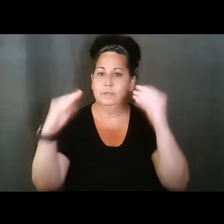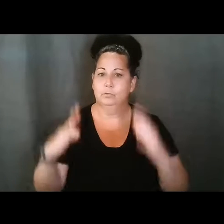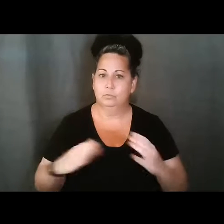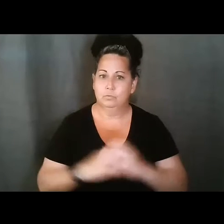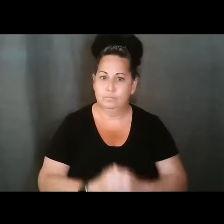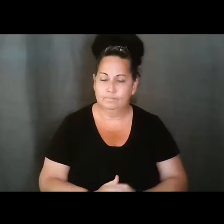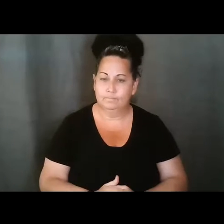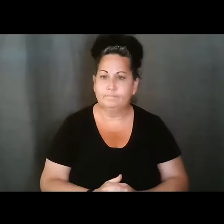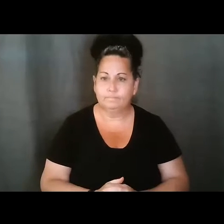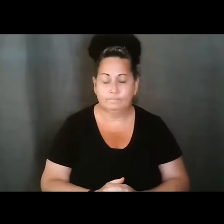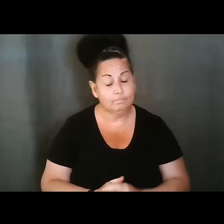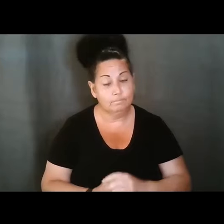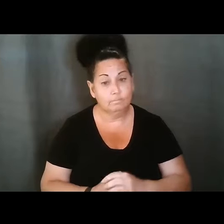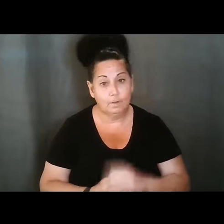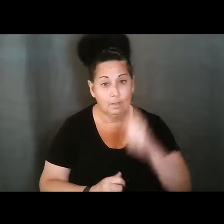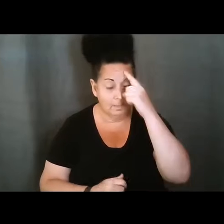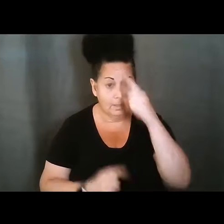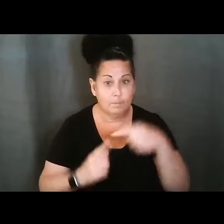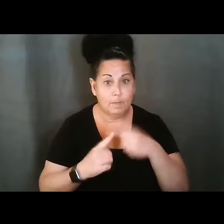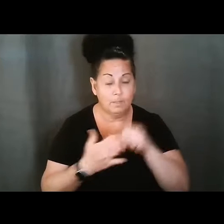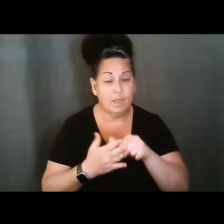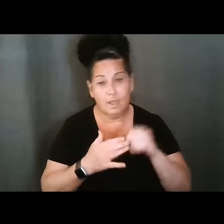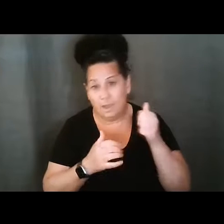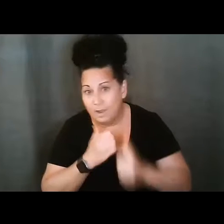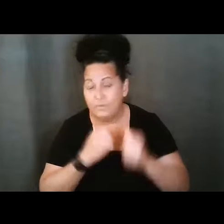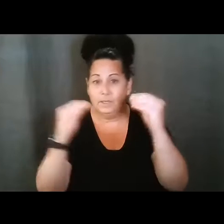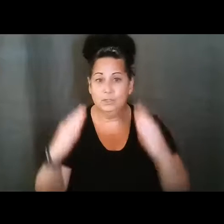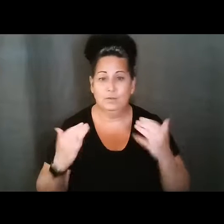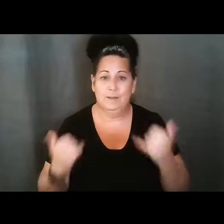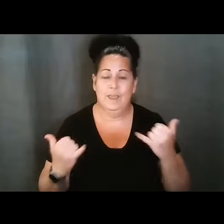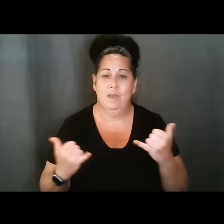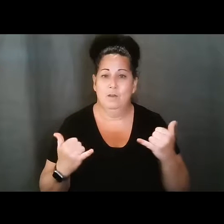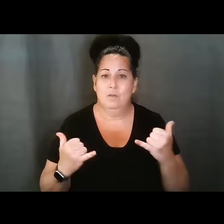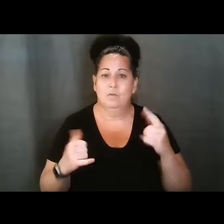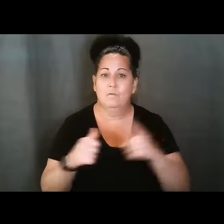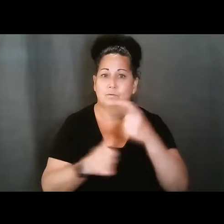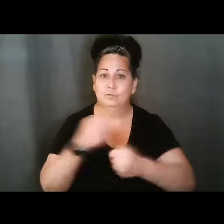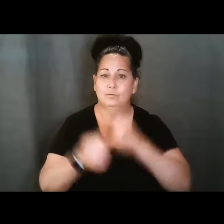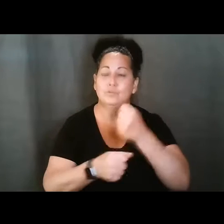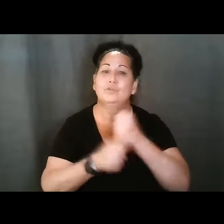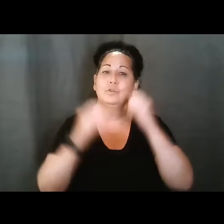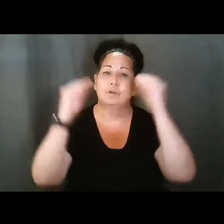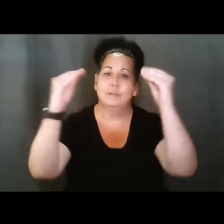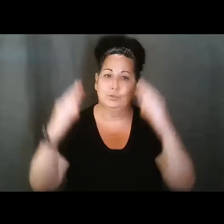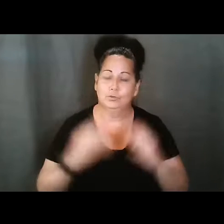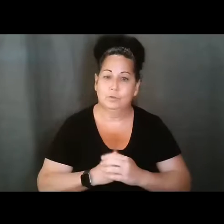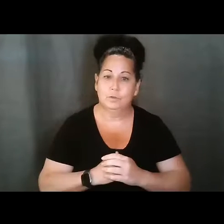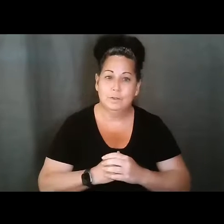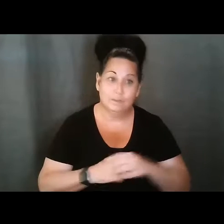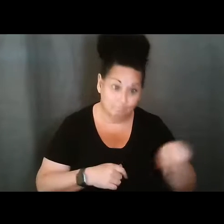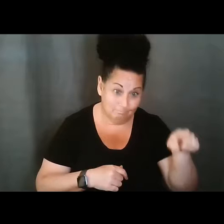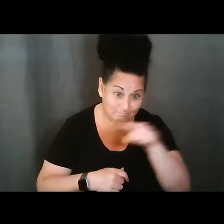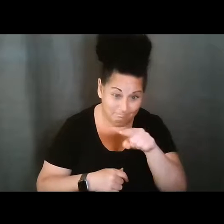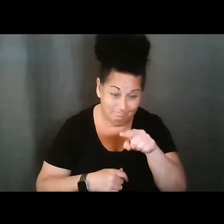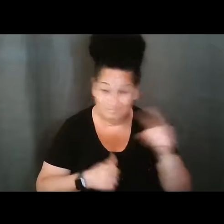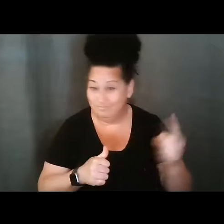first-year teacher. And as far as the parents concerned, we're first-year parents because we have been forced into some things that we were not